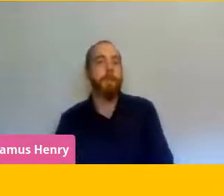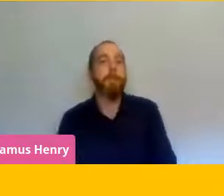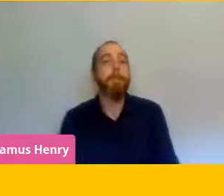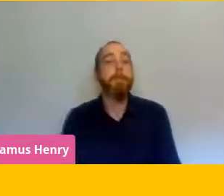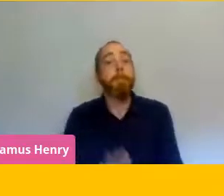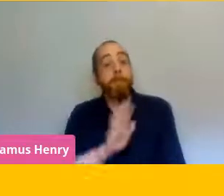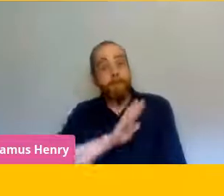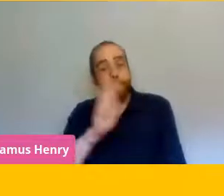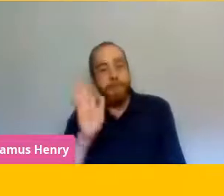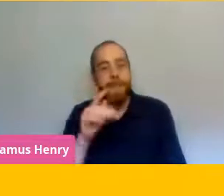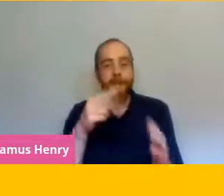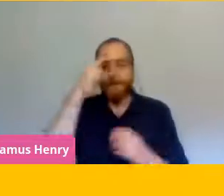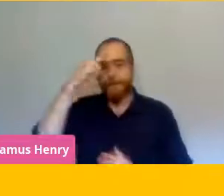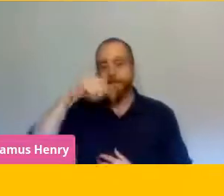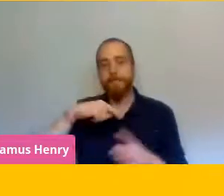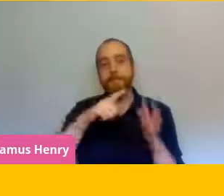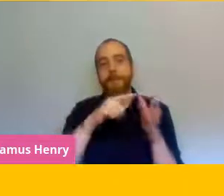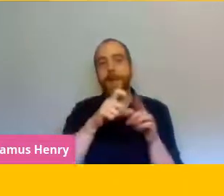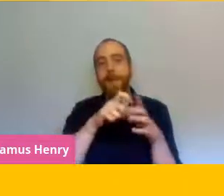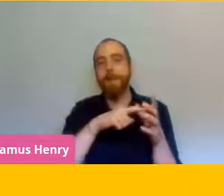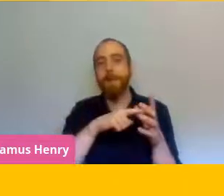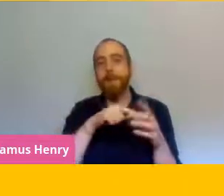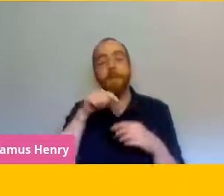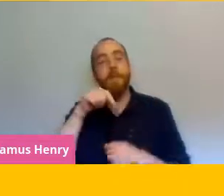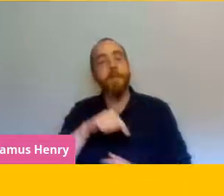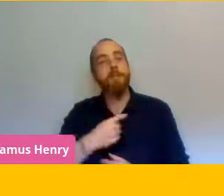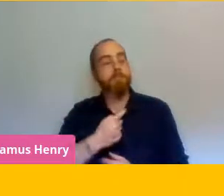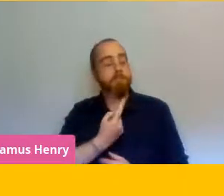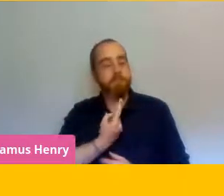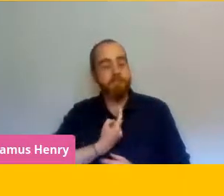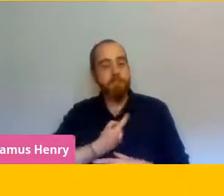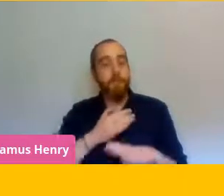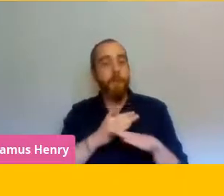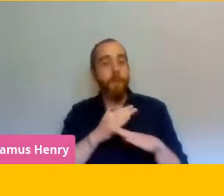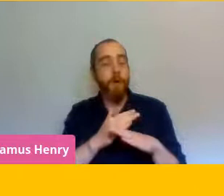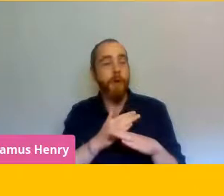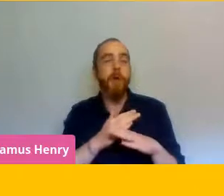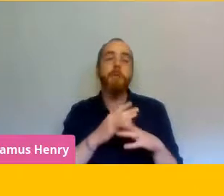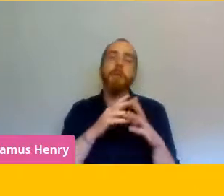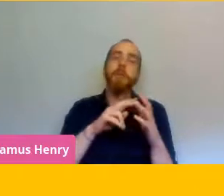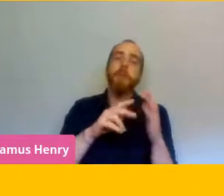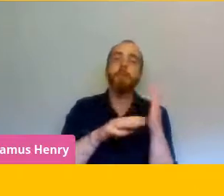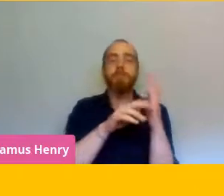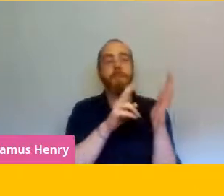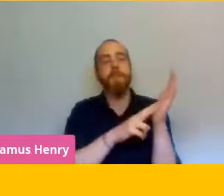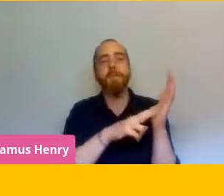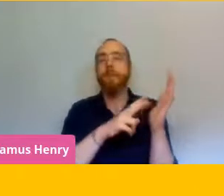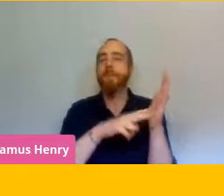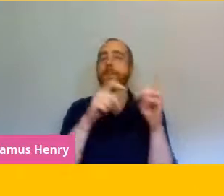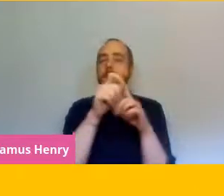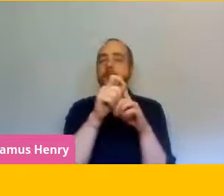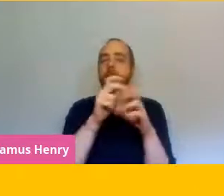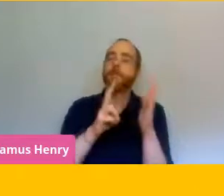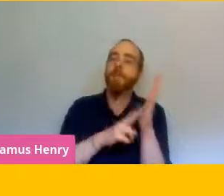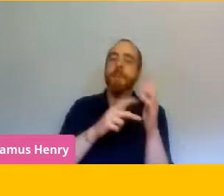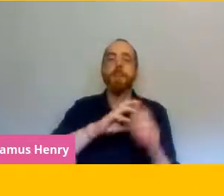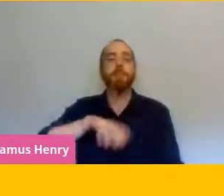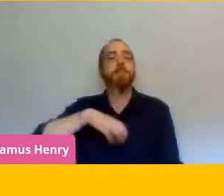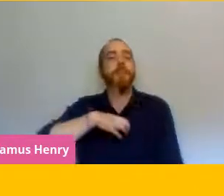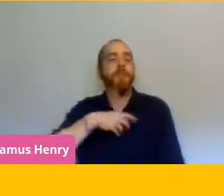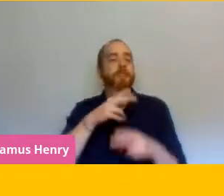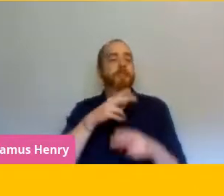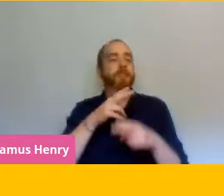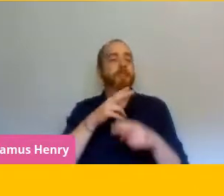Hiya, I'm Eda and I'm one of the Vice Presidents for Sheffield branch. So Stefan sort of summarised